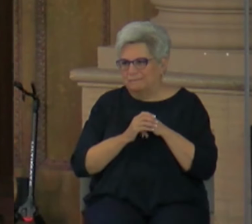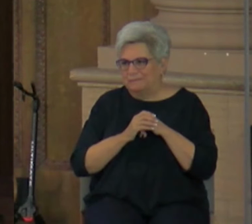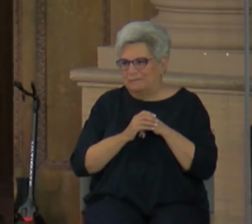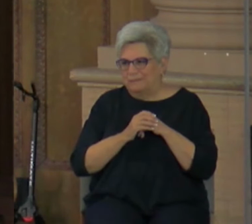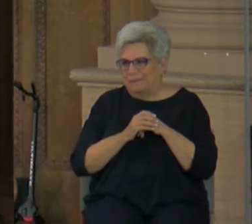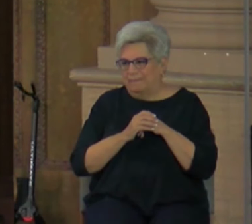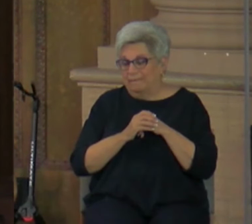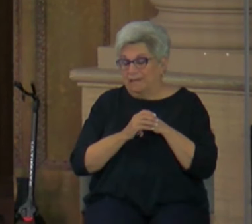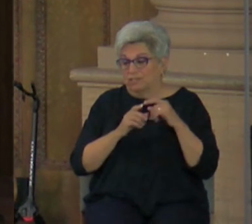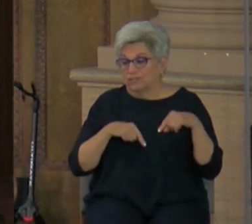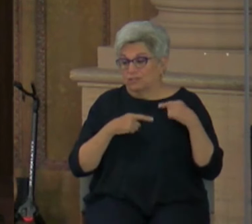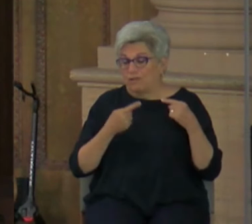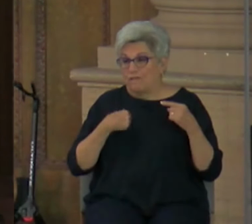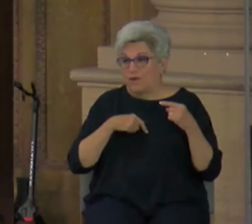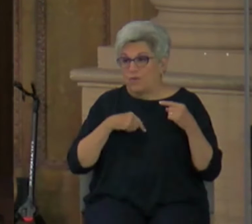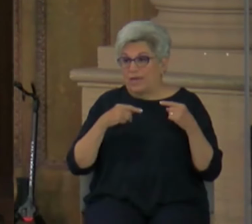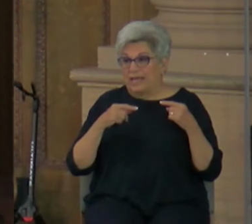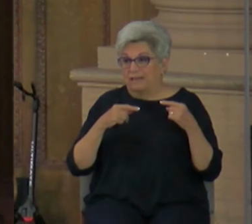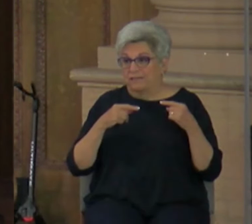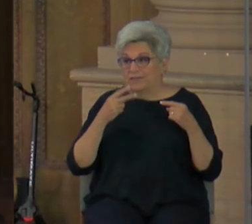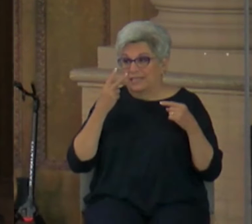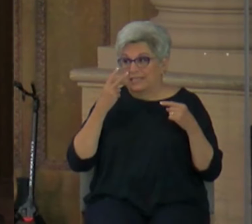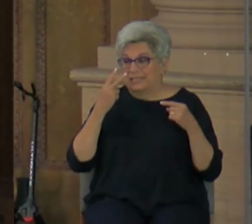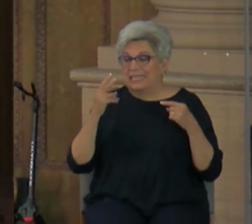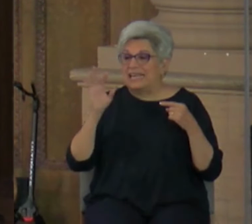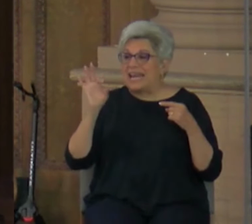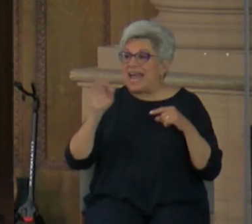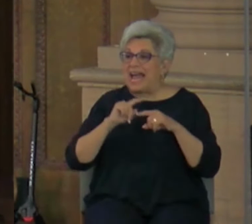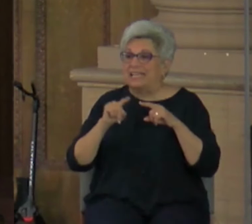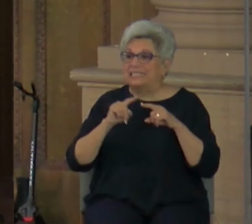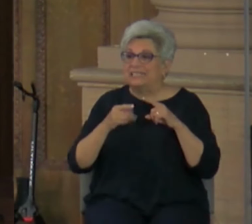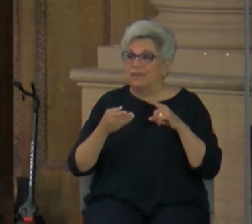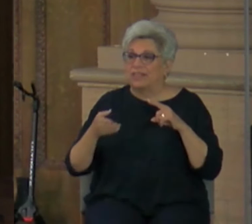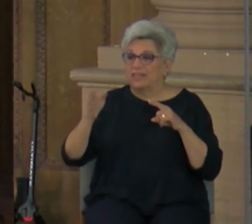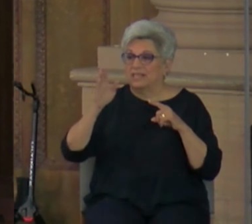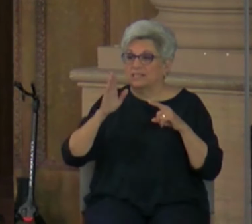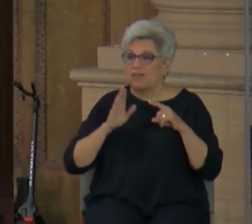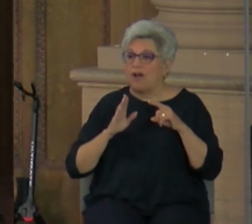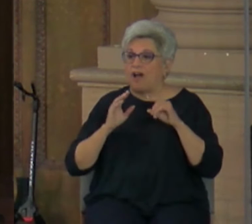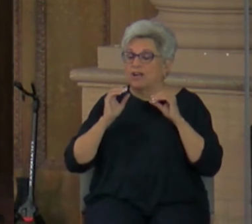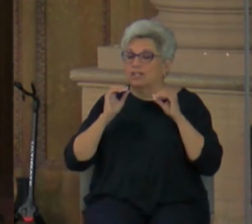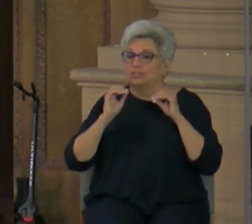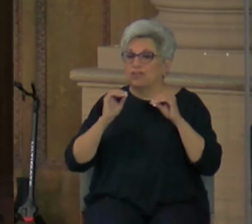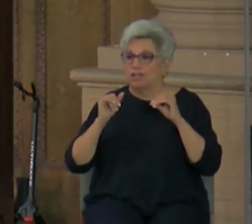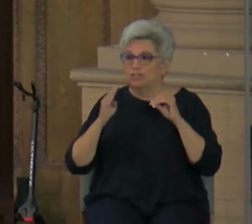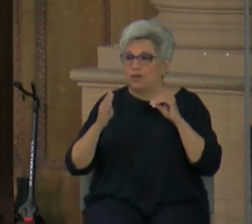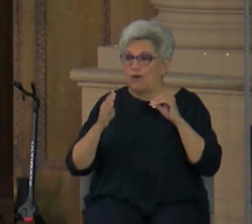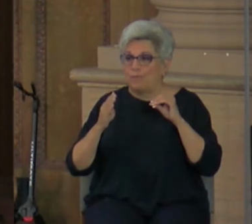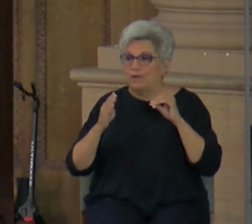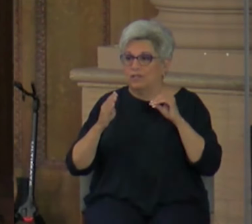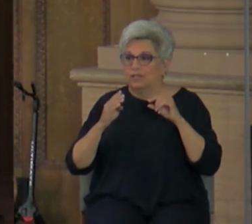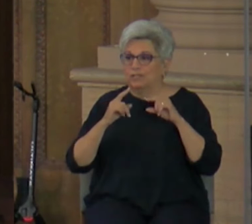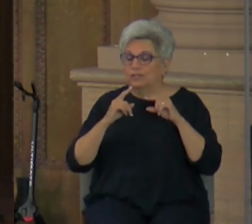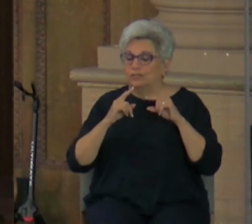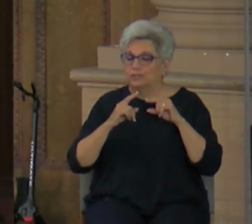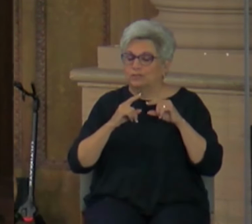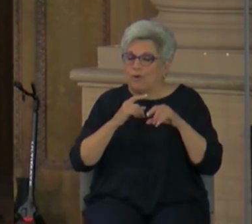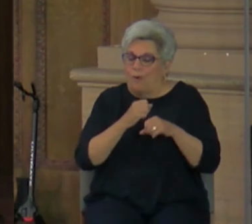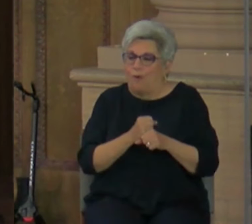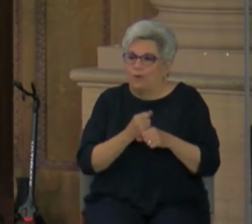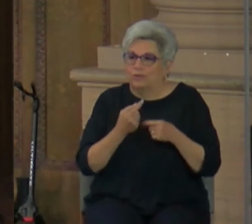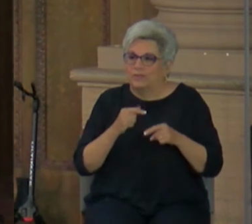And so far, we've observed 9 things that God has taught Job and us to cling to when we suffer. When